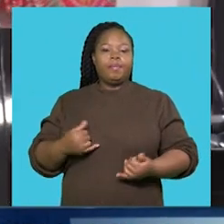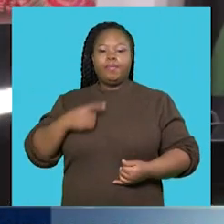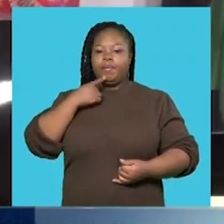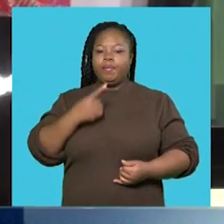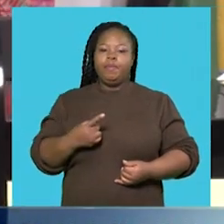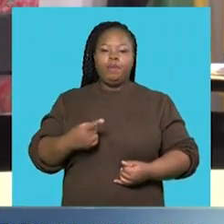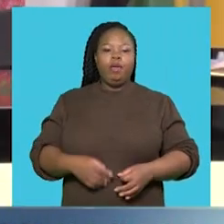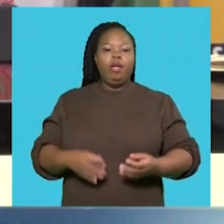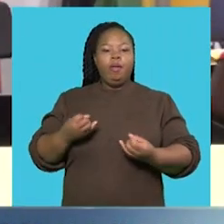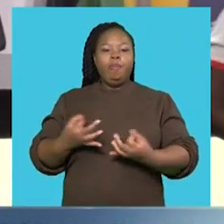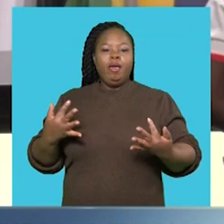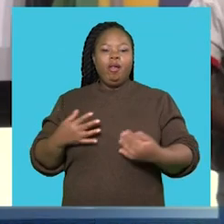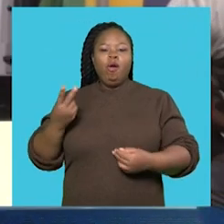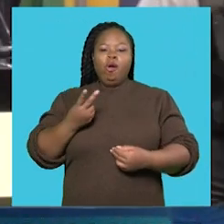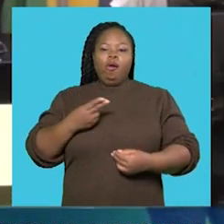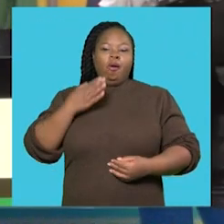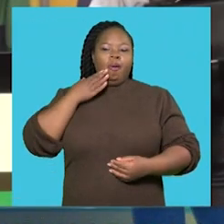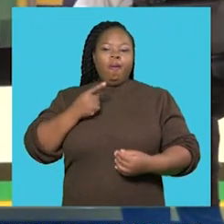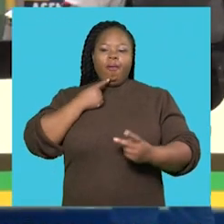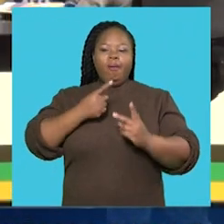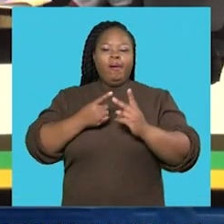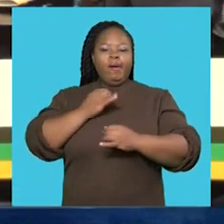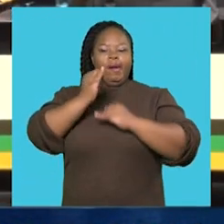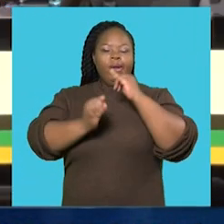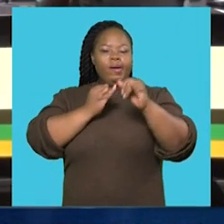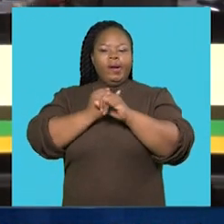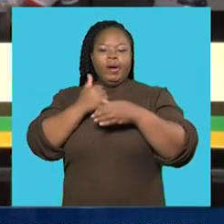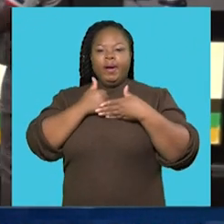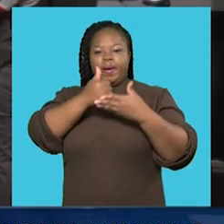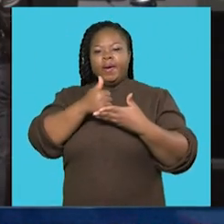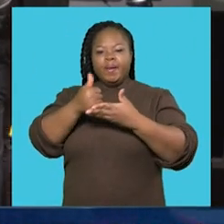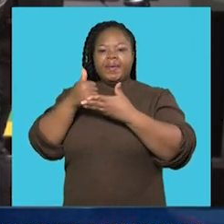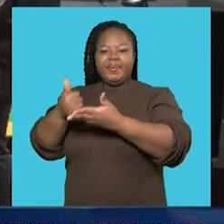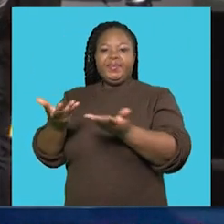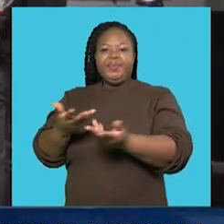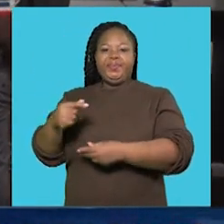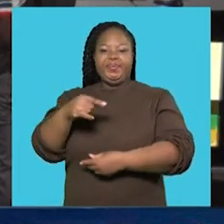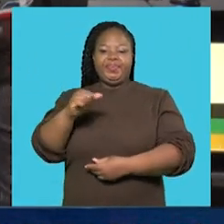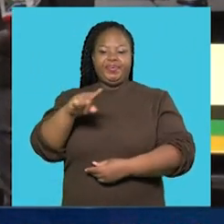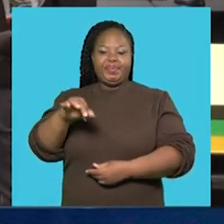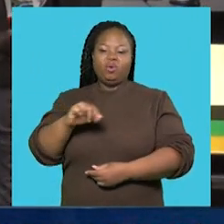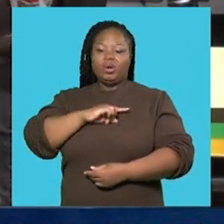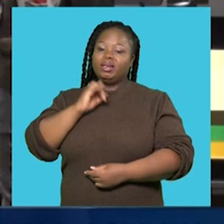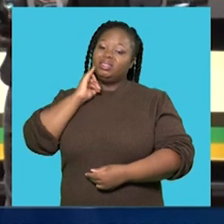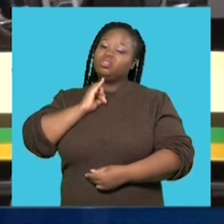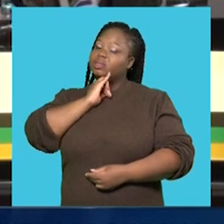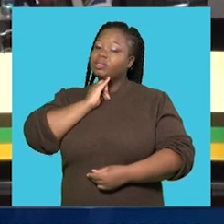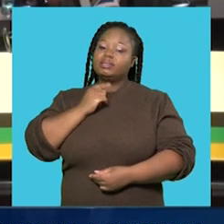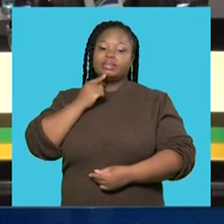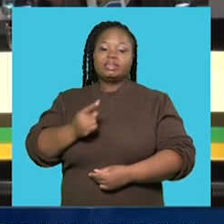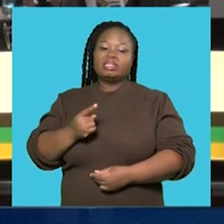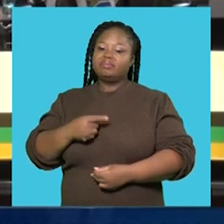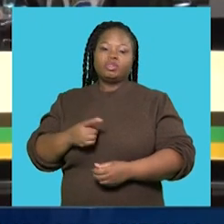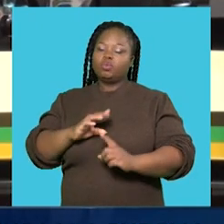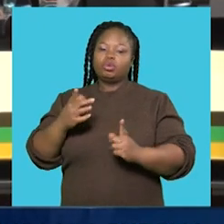wabegaatilishaya. Logu vlogu mi ngeele zovu melawgule tu si zogu zakamo zasekaza. Nogu indo u Izraelaktene se kobupo